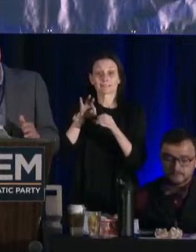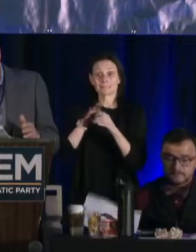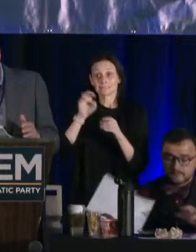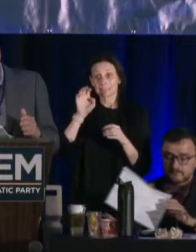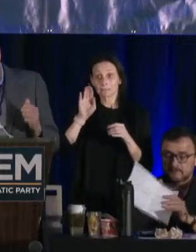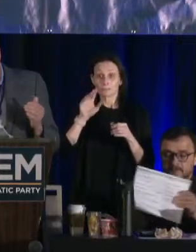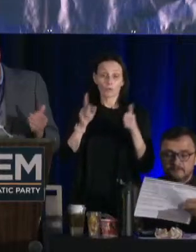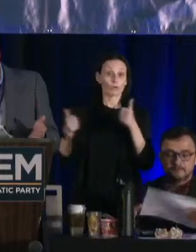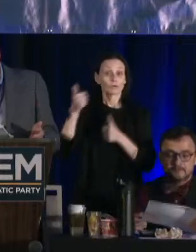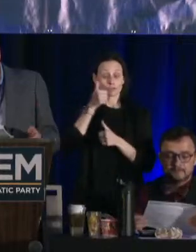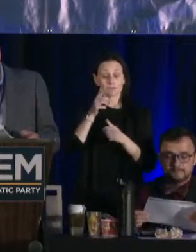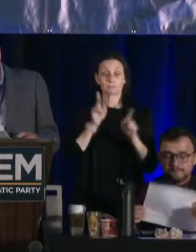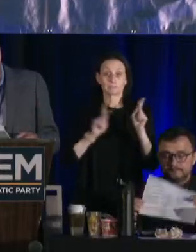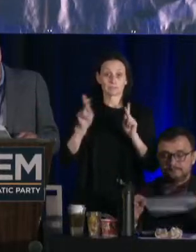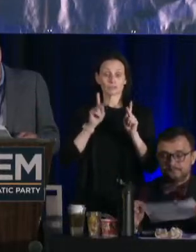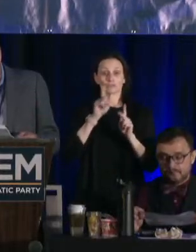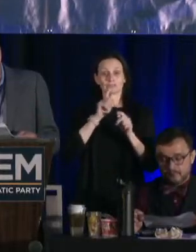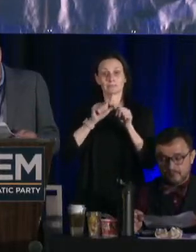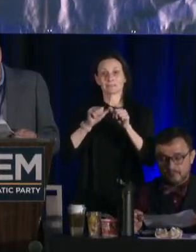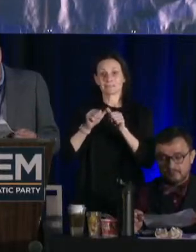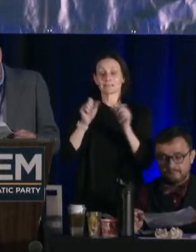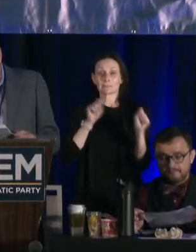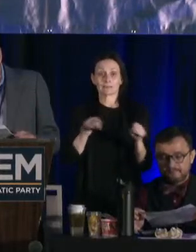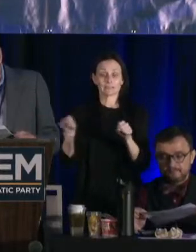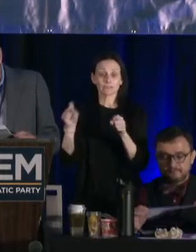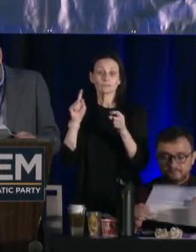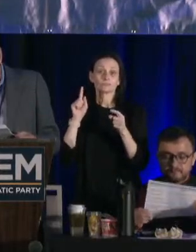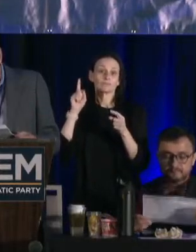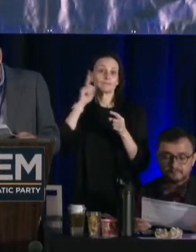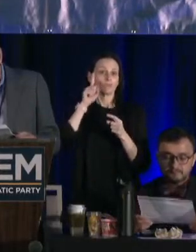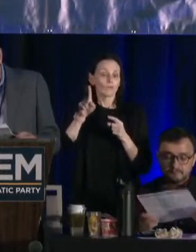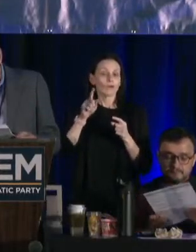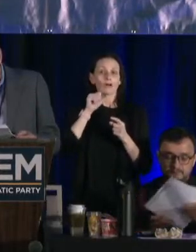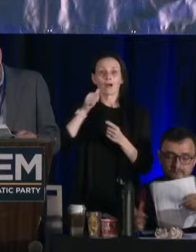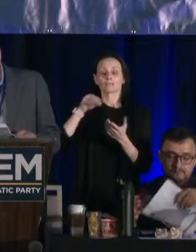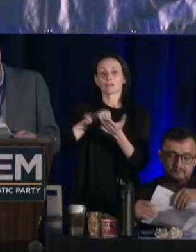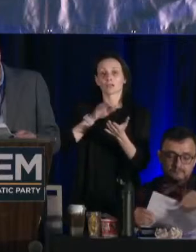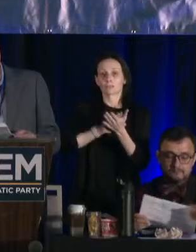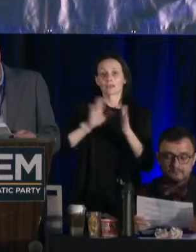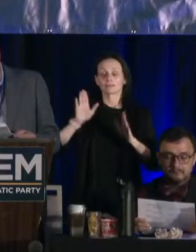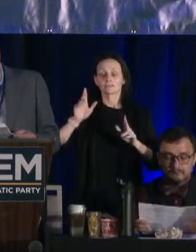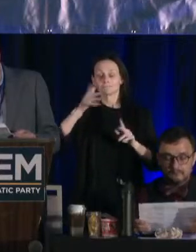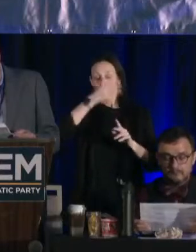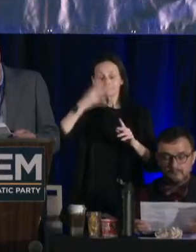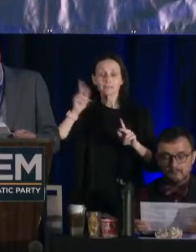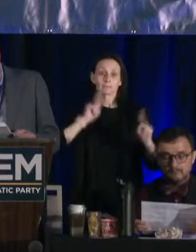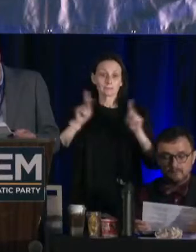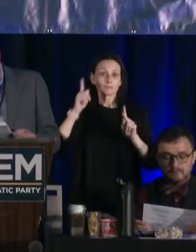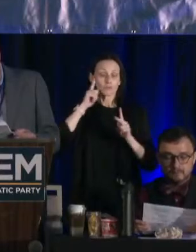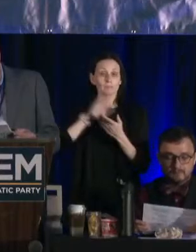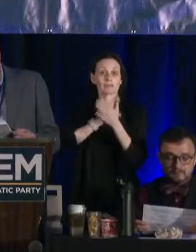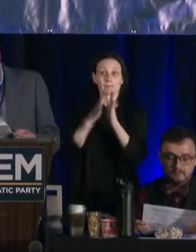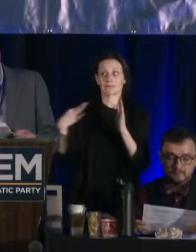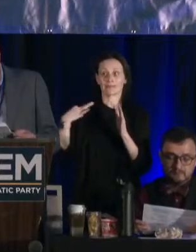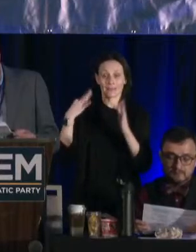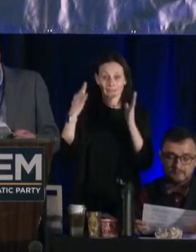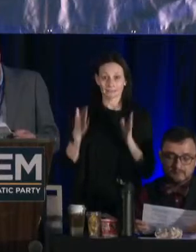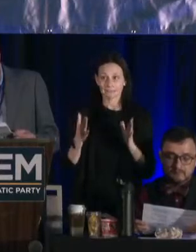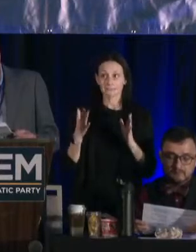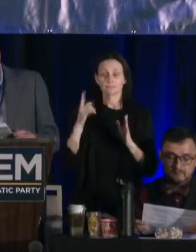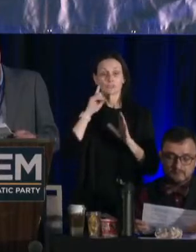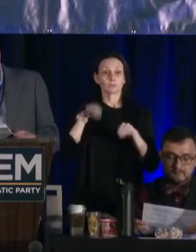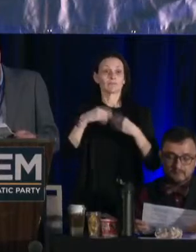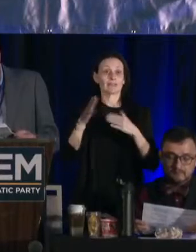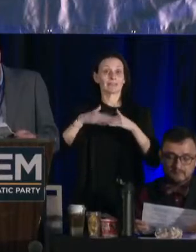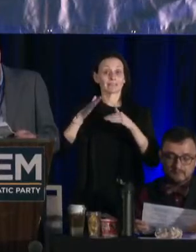some rare circumstances, maintaining the ability for undocumented persons to be ADEM candidates, providing for at